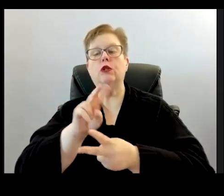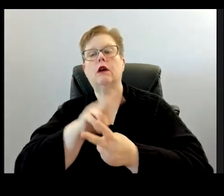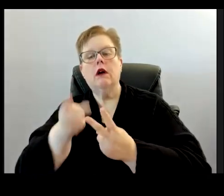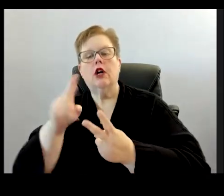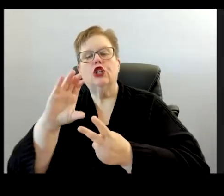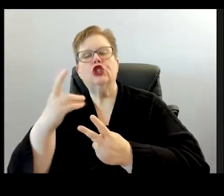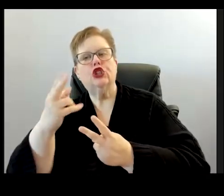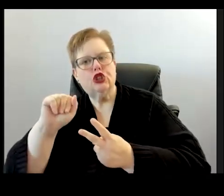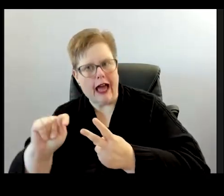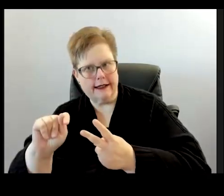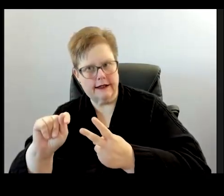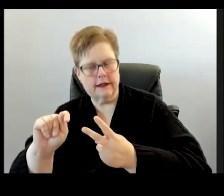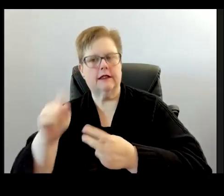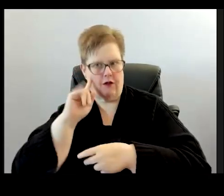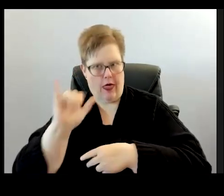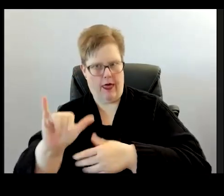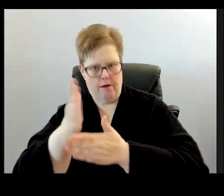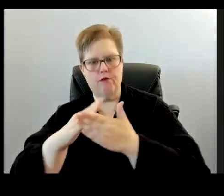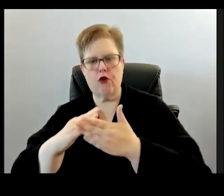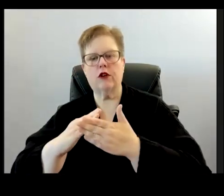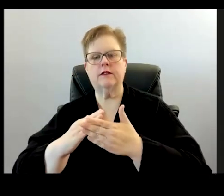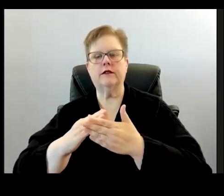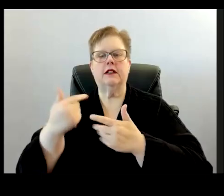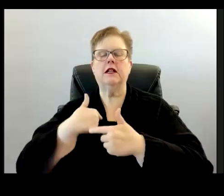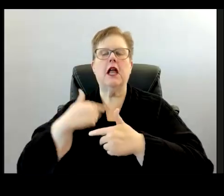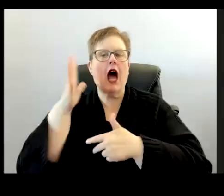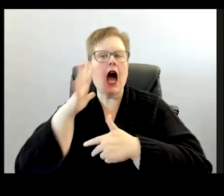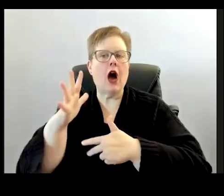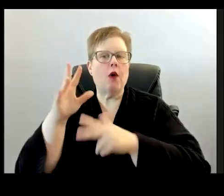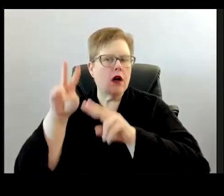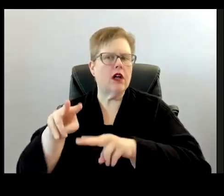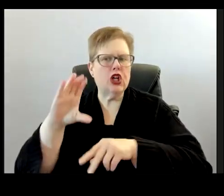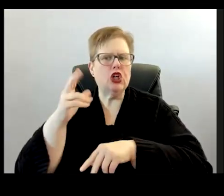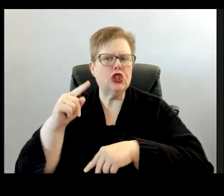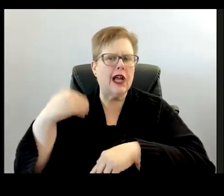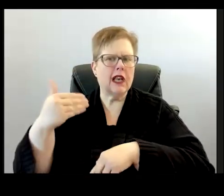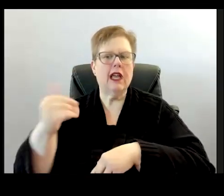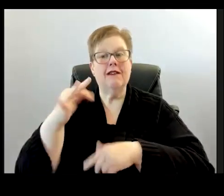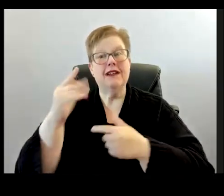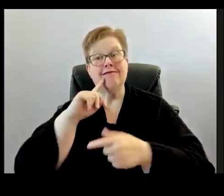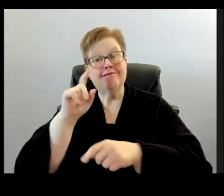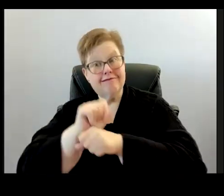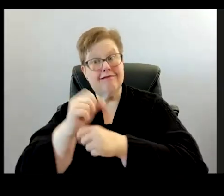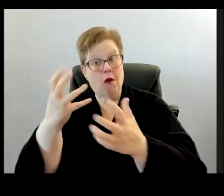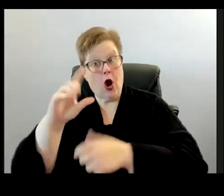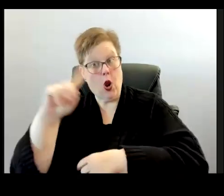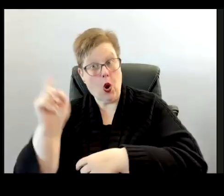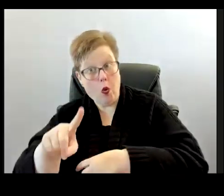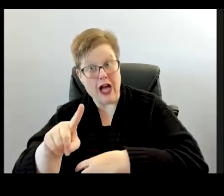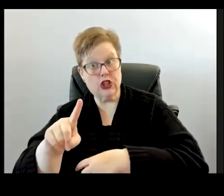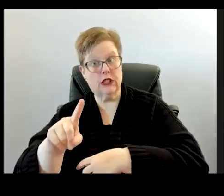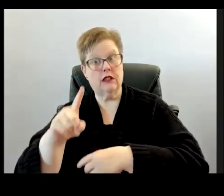that. So I will try to peek into the chat, but when you have true questions you want to make sure are hit